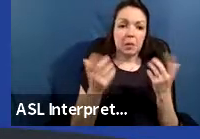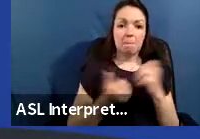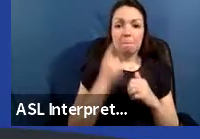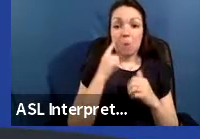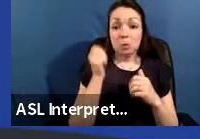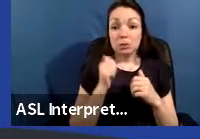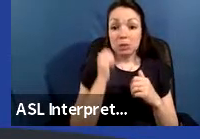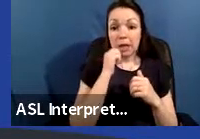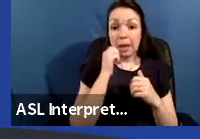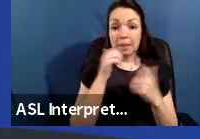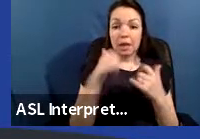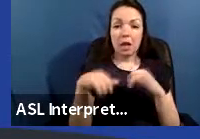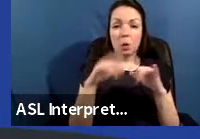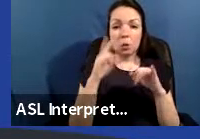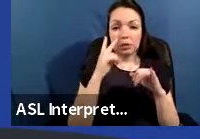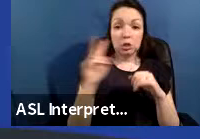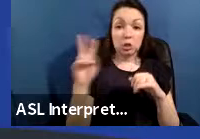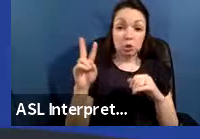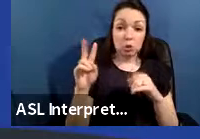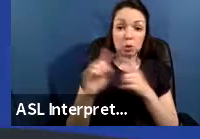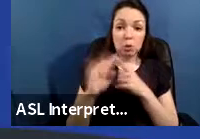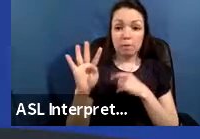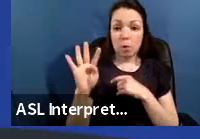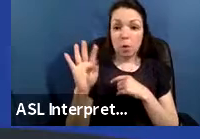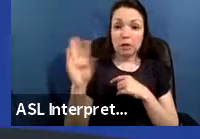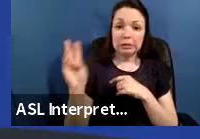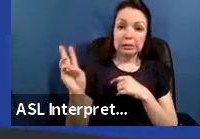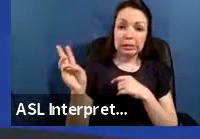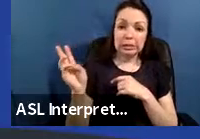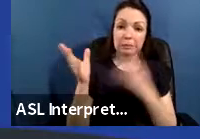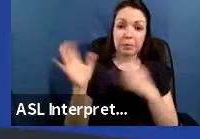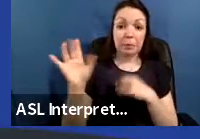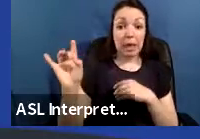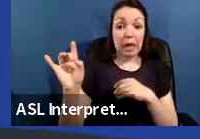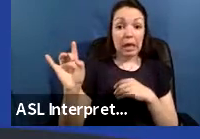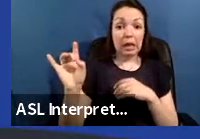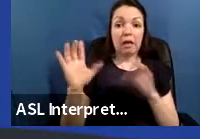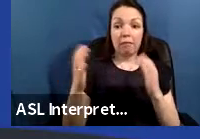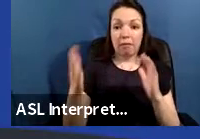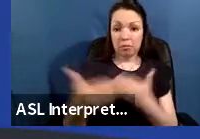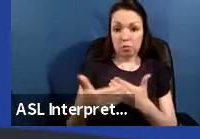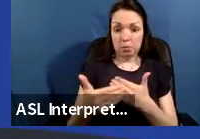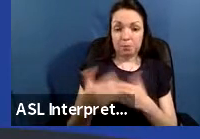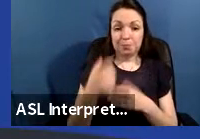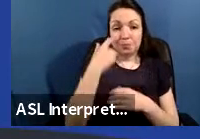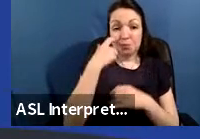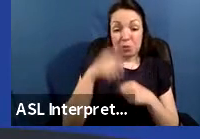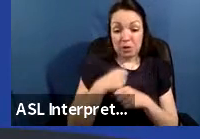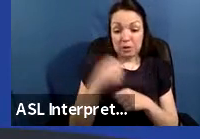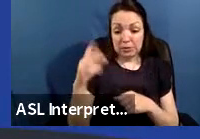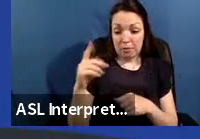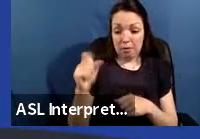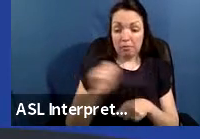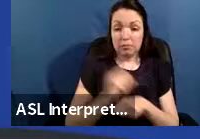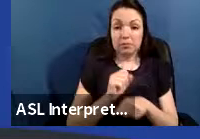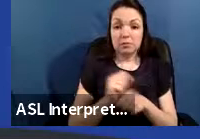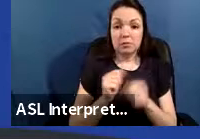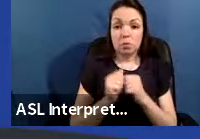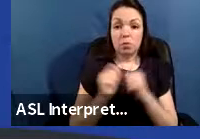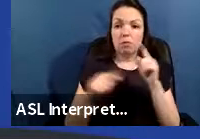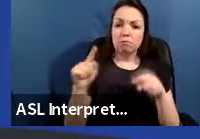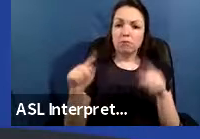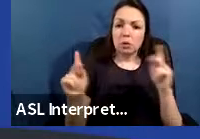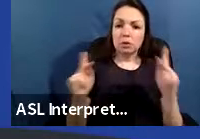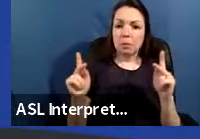2, 4, 6, or 8 classrooms. In recent years, CPS has been working with various vendors to